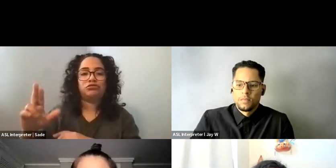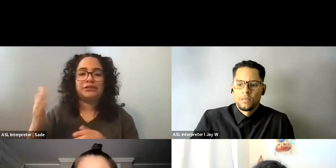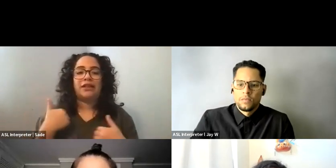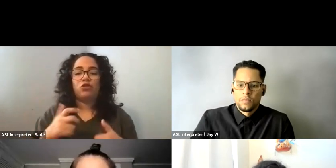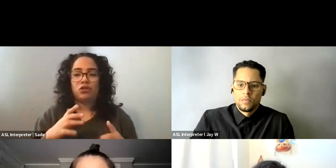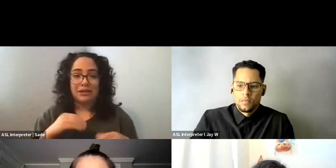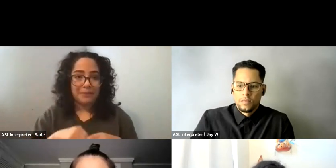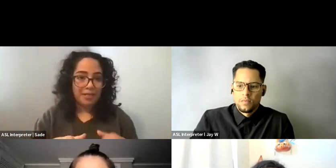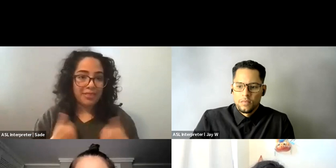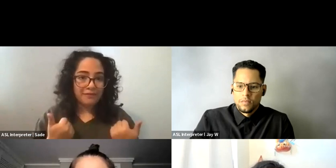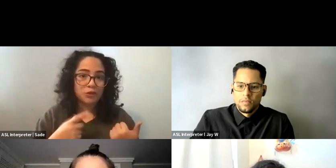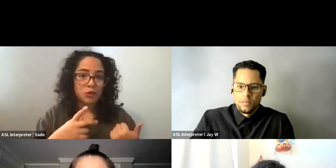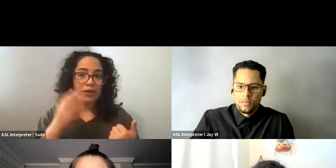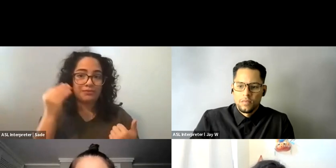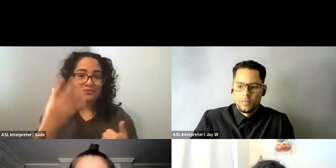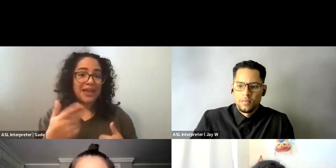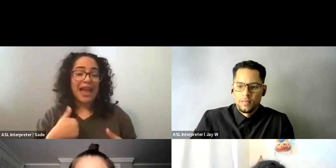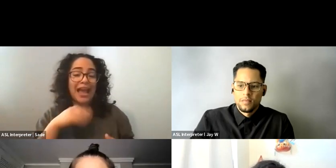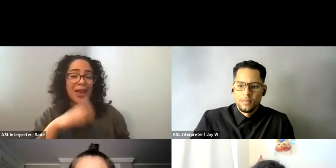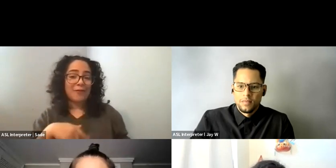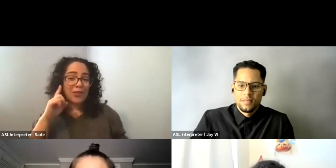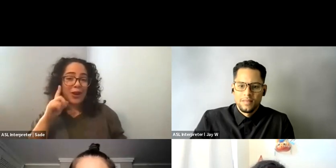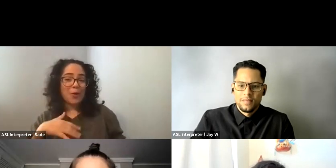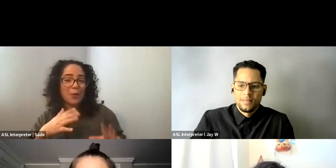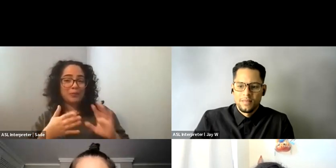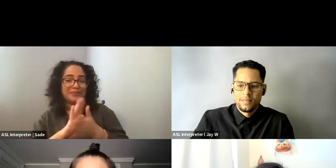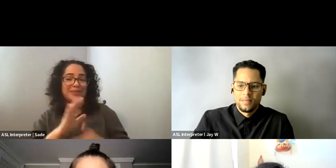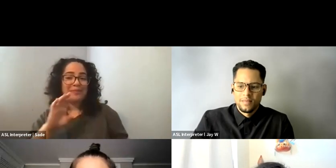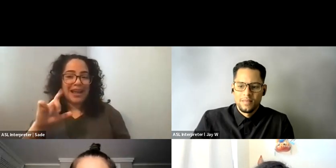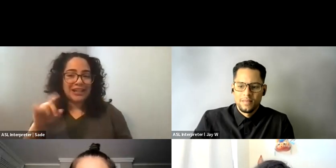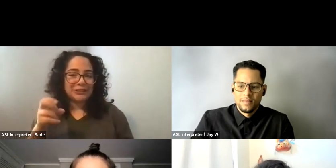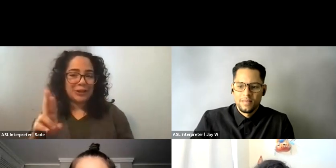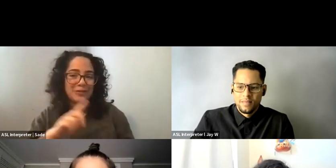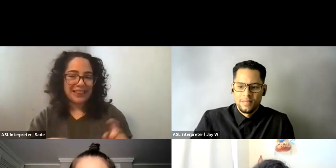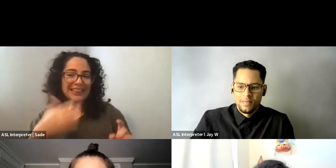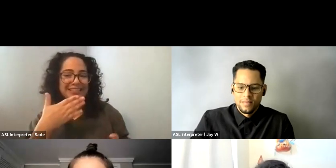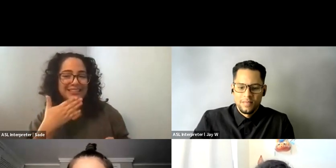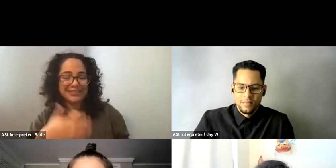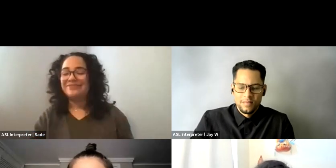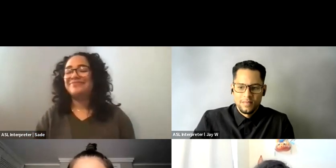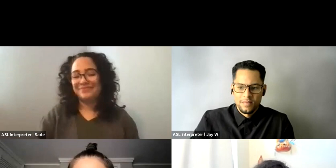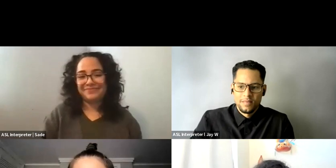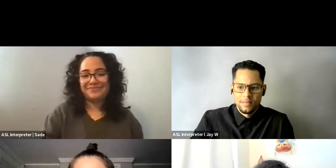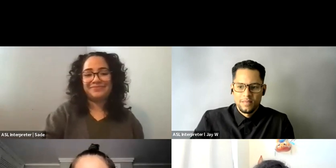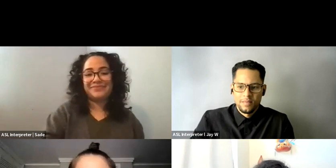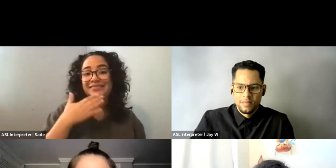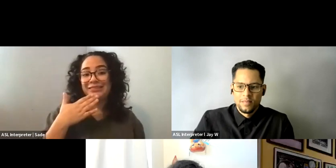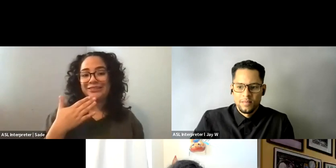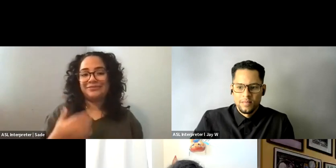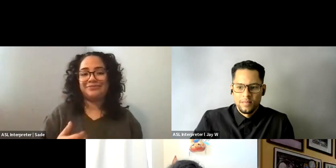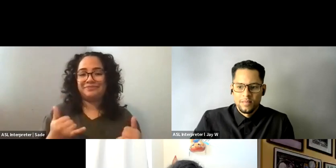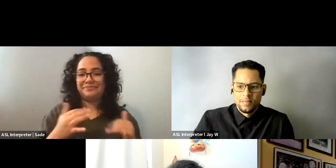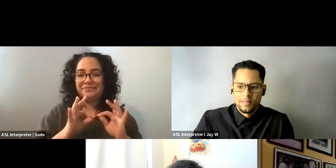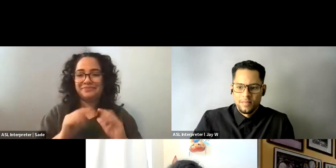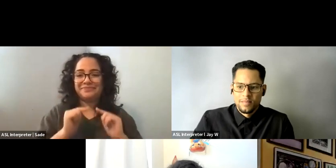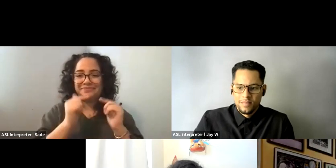in this moment. I never thought I'd be an elder. But thank you. Thank you.